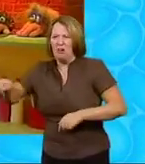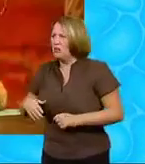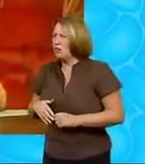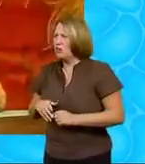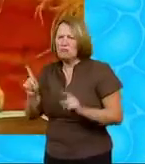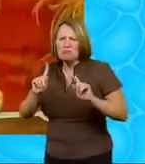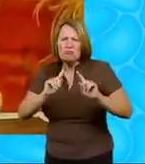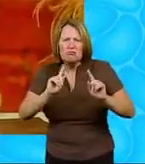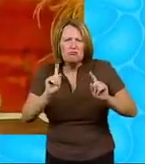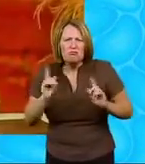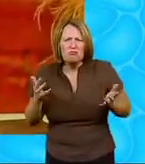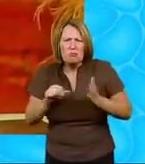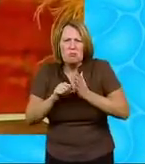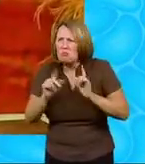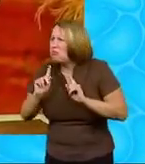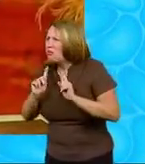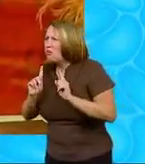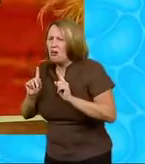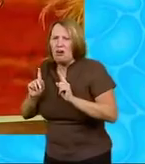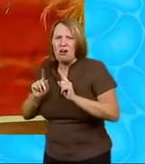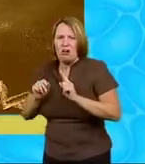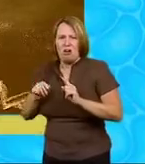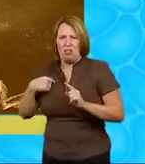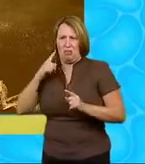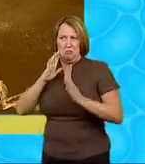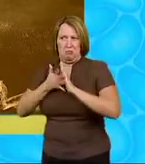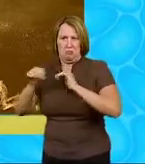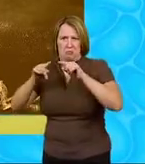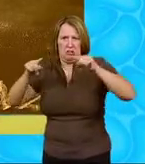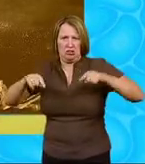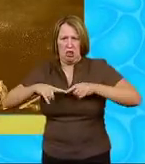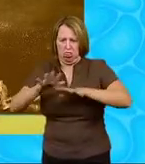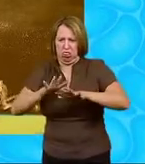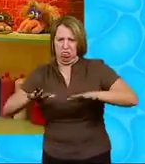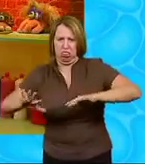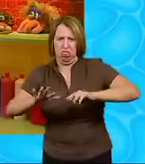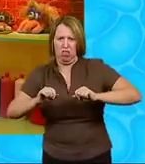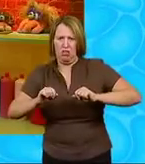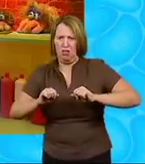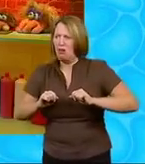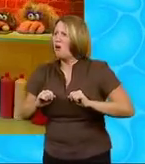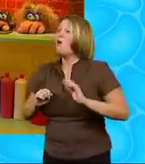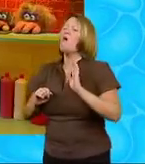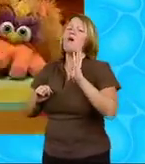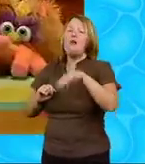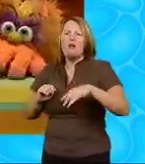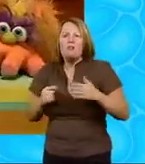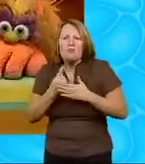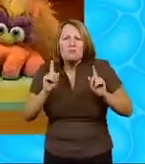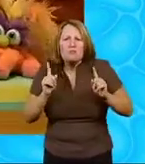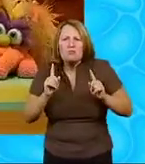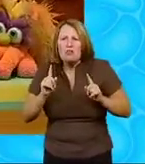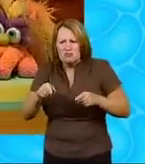What's going on, Stick? What's happening? I think I've spoiled their picture. Oh, no. What was it? Well,